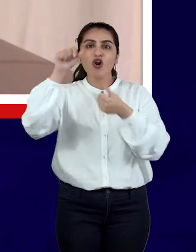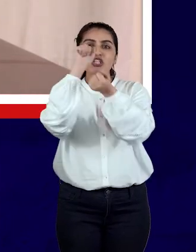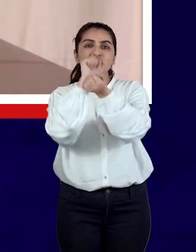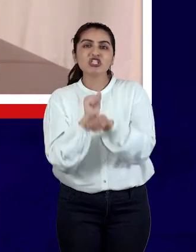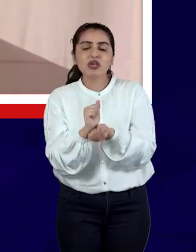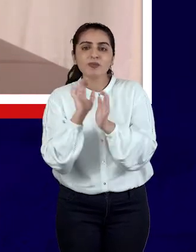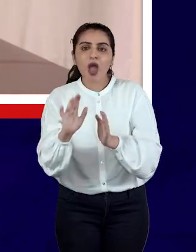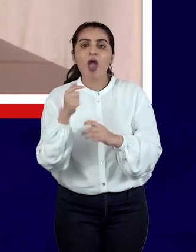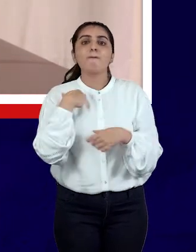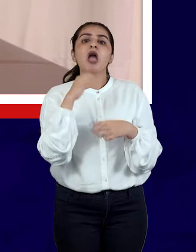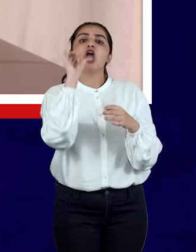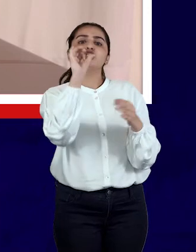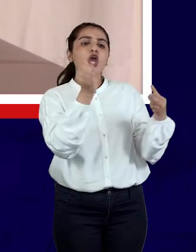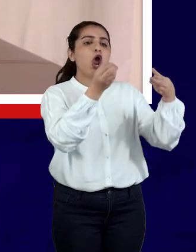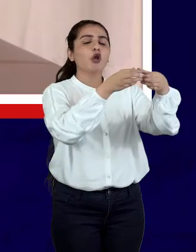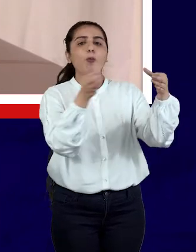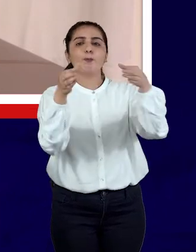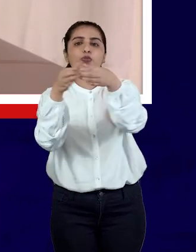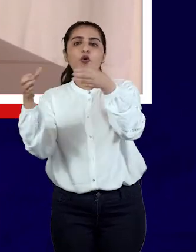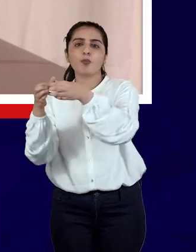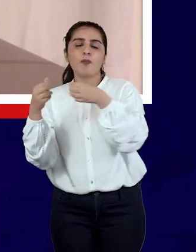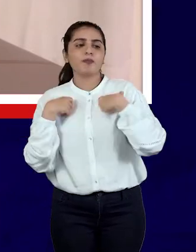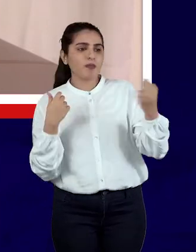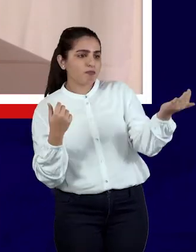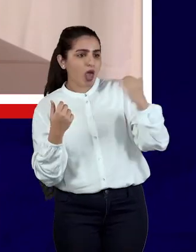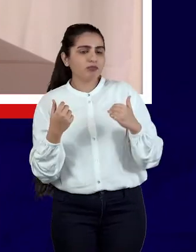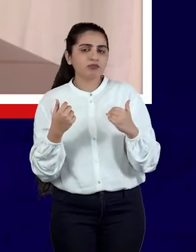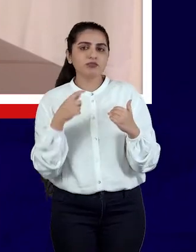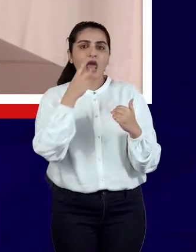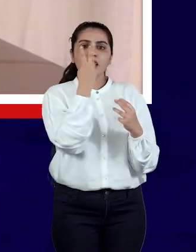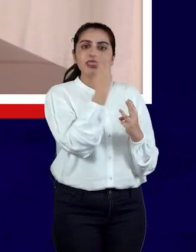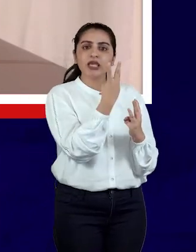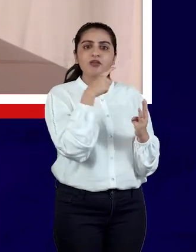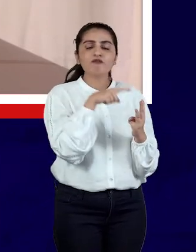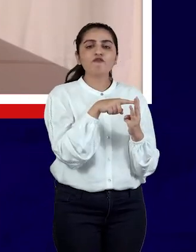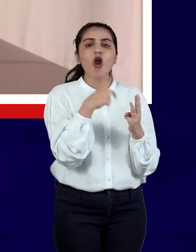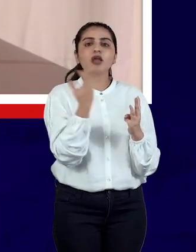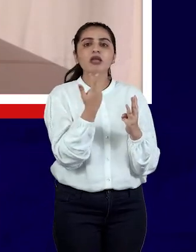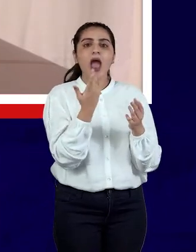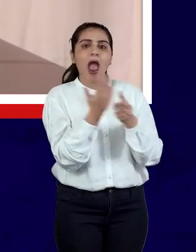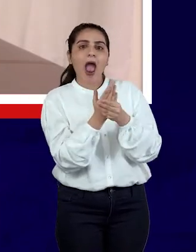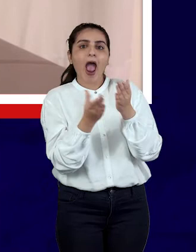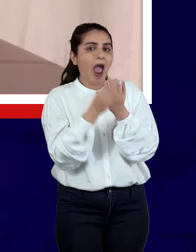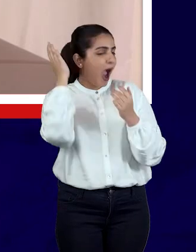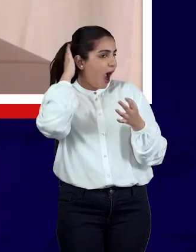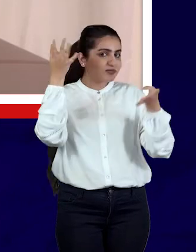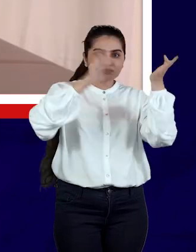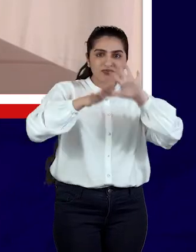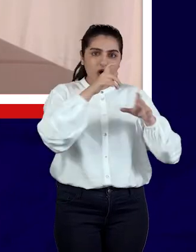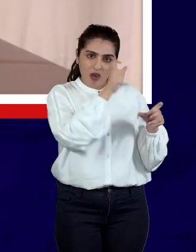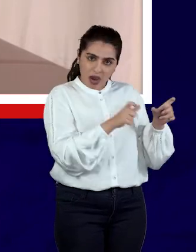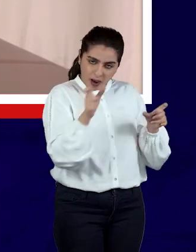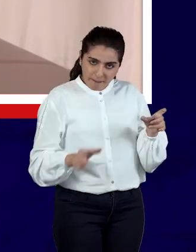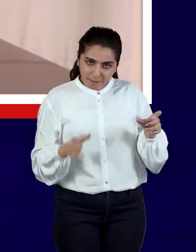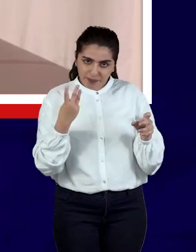with in groups of six. So I would call them down and there would be three inmates who worked as the